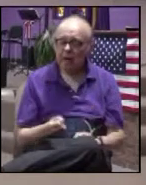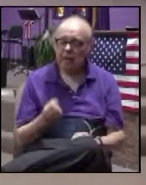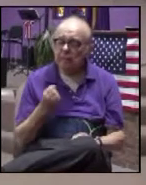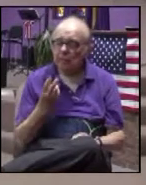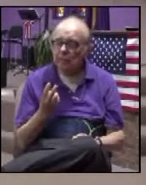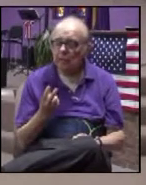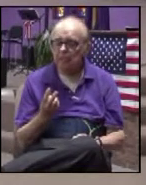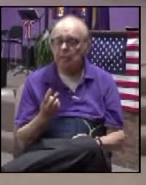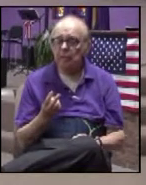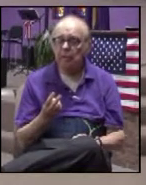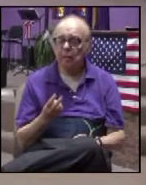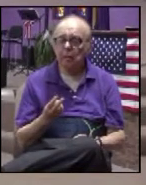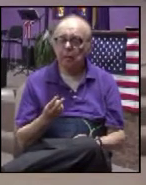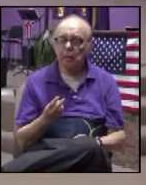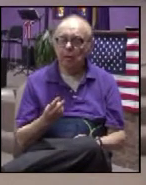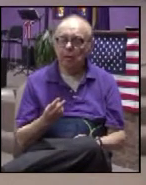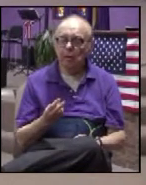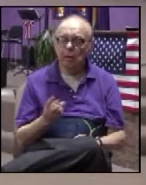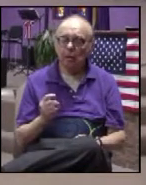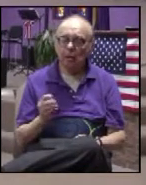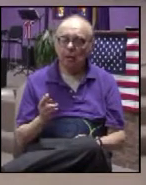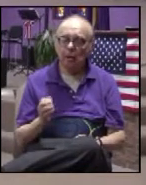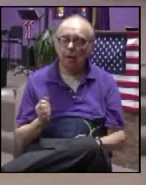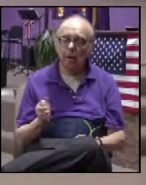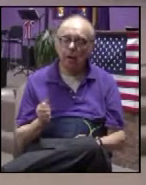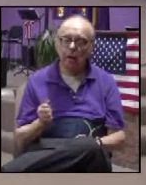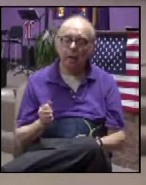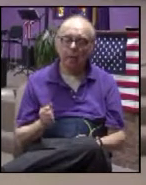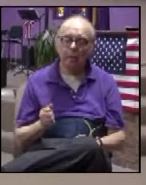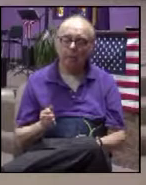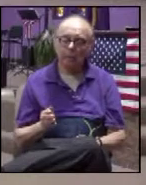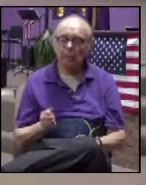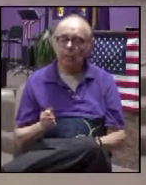12, the Torah.